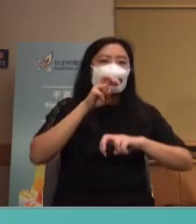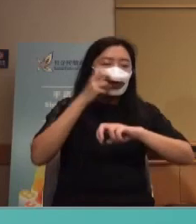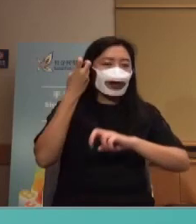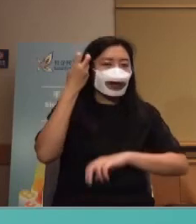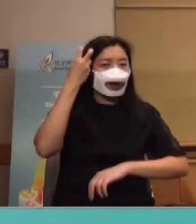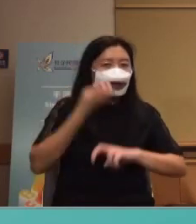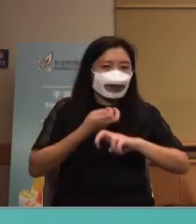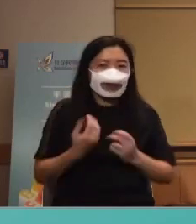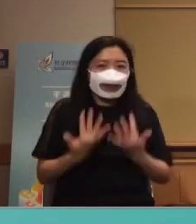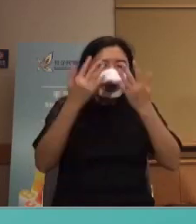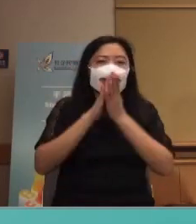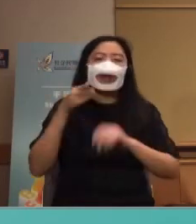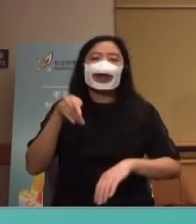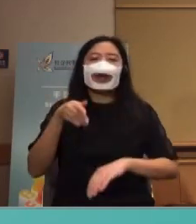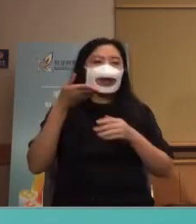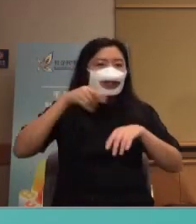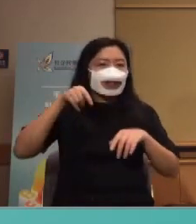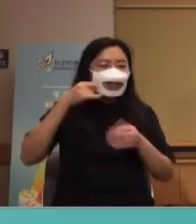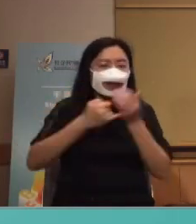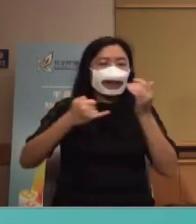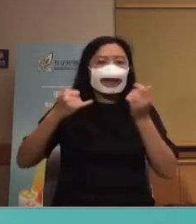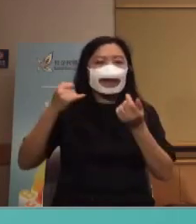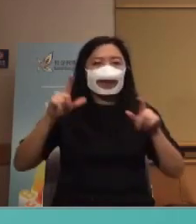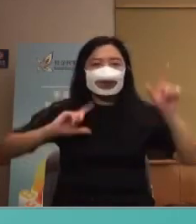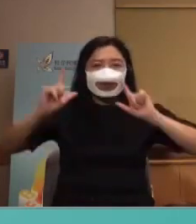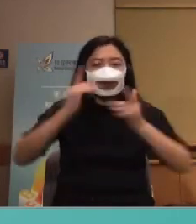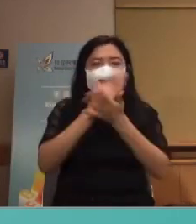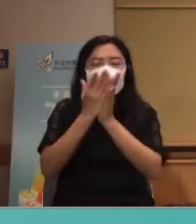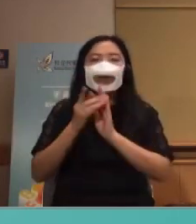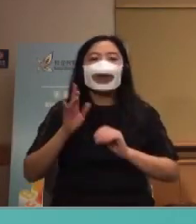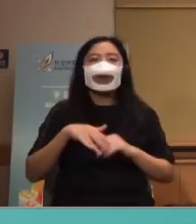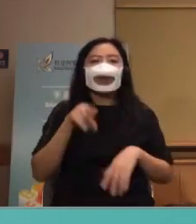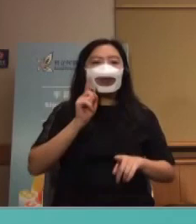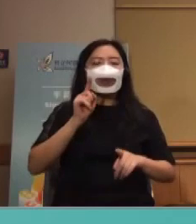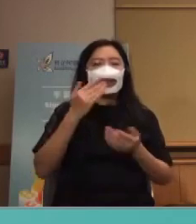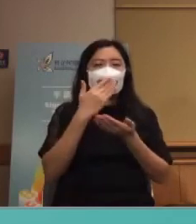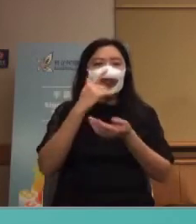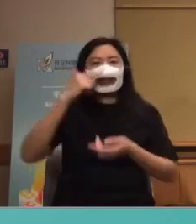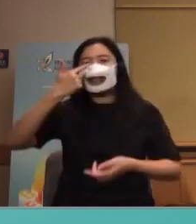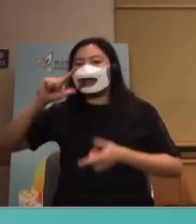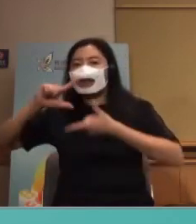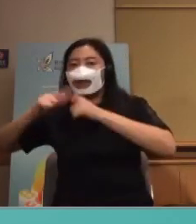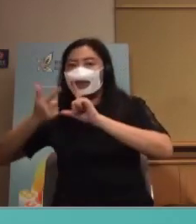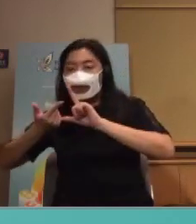into sort of new units of measure with these kind of smart contract tools. And that's kind of, I think, the beginning journey we're on.